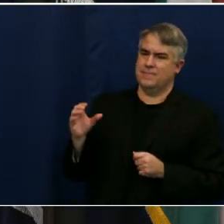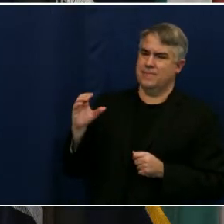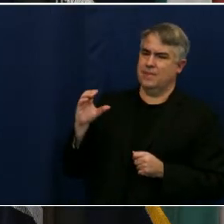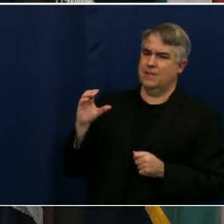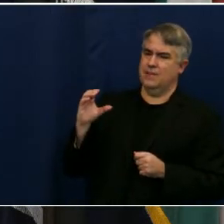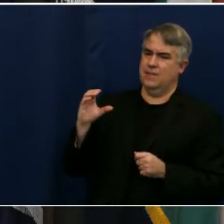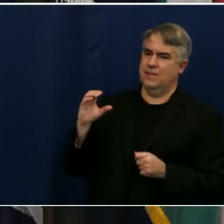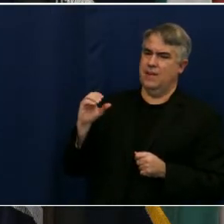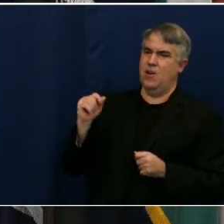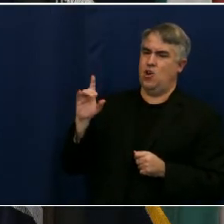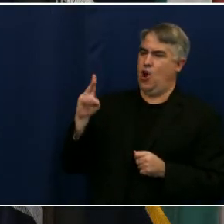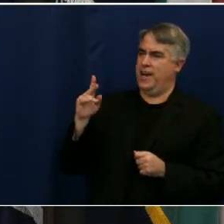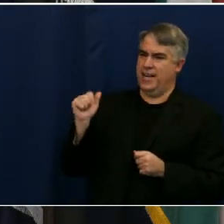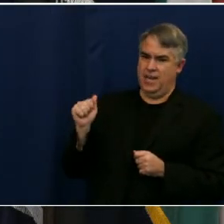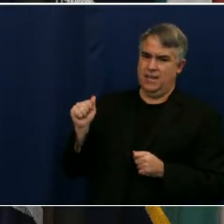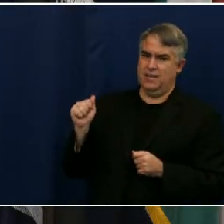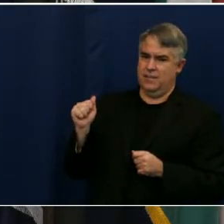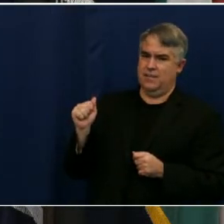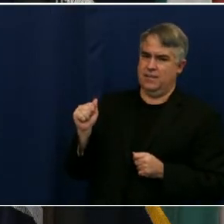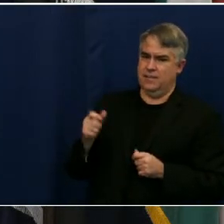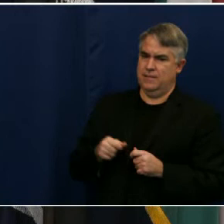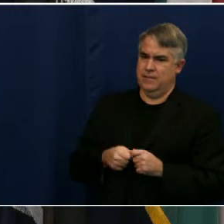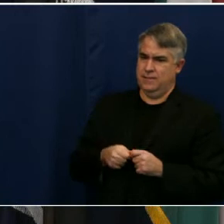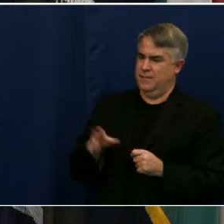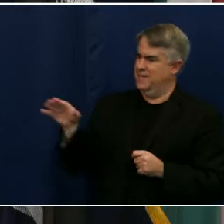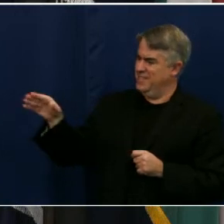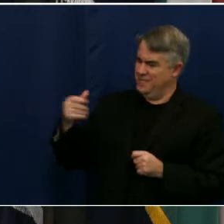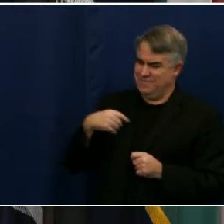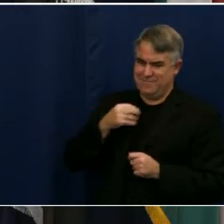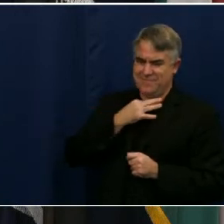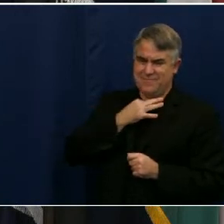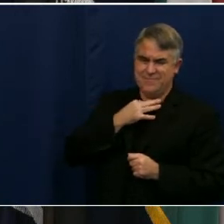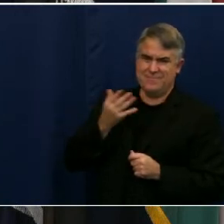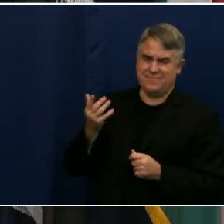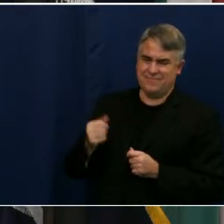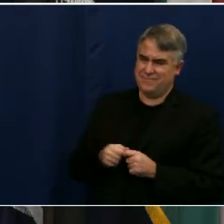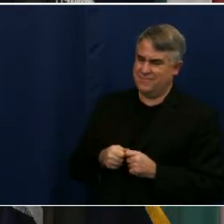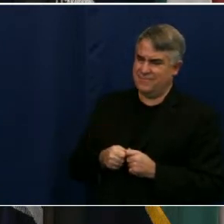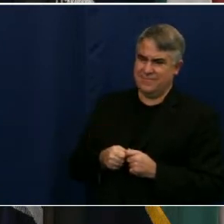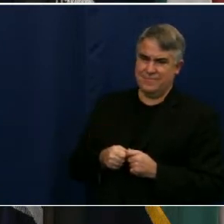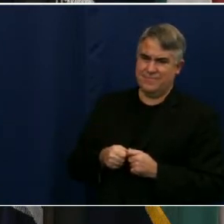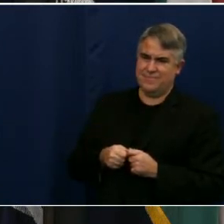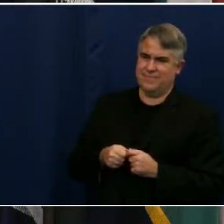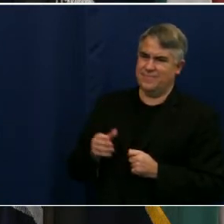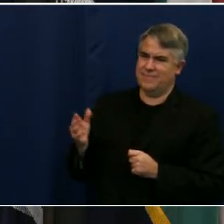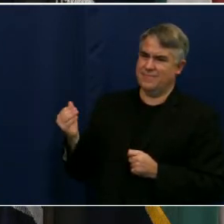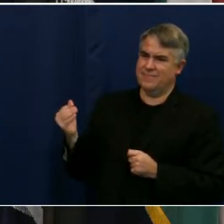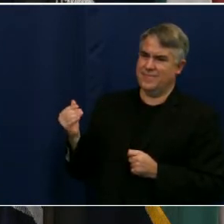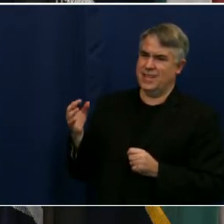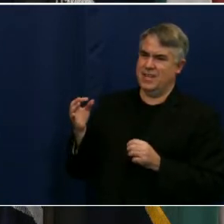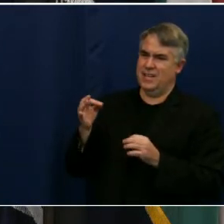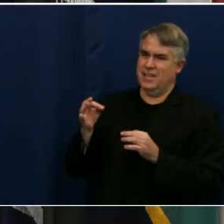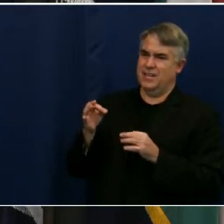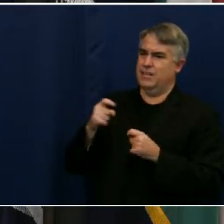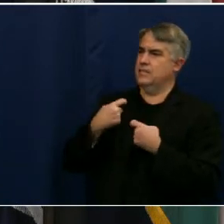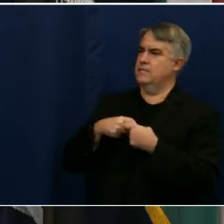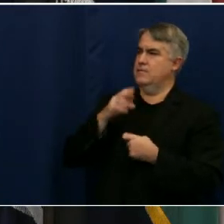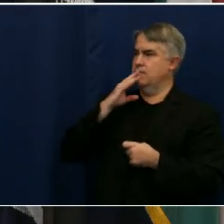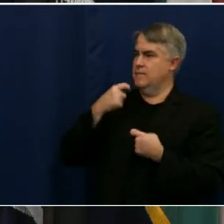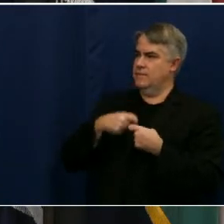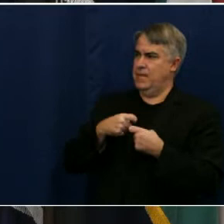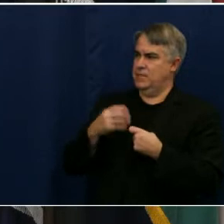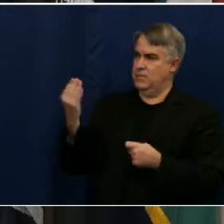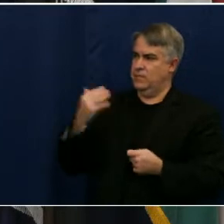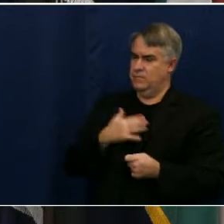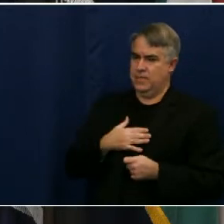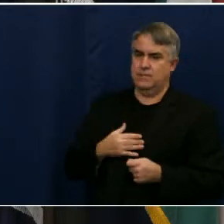Buccio. She asks, I'd like to get this response in Spanish. First question is, will the